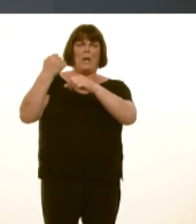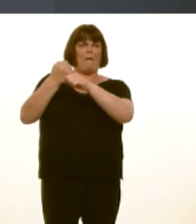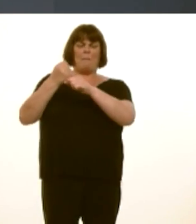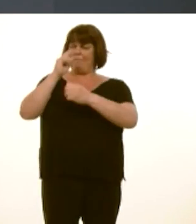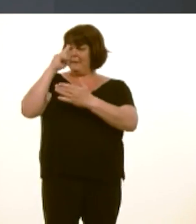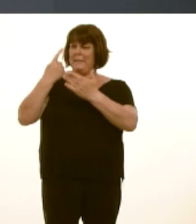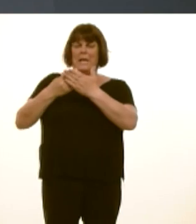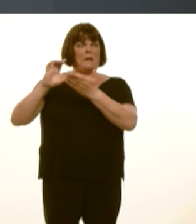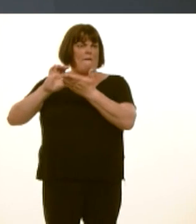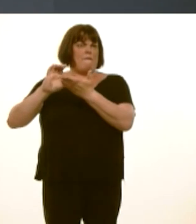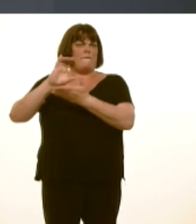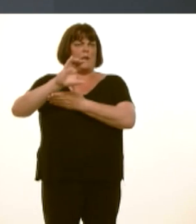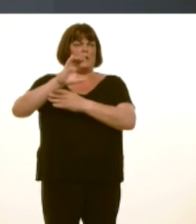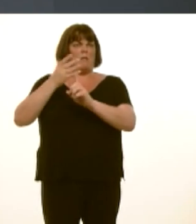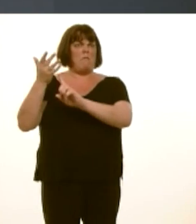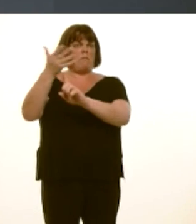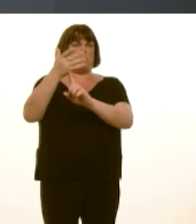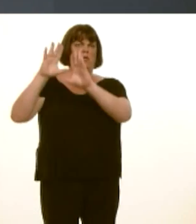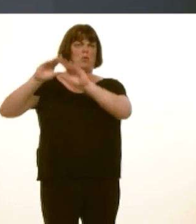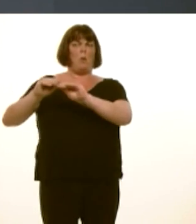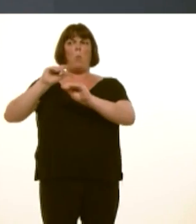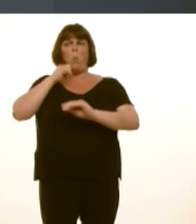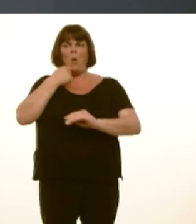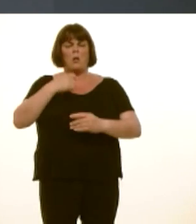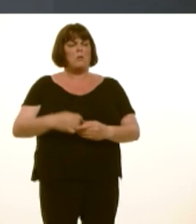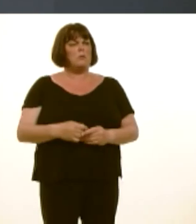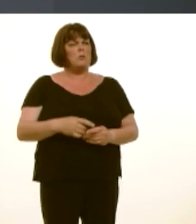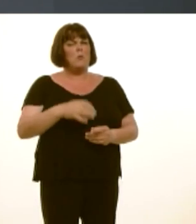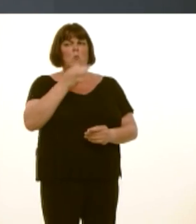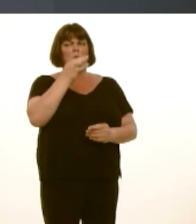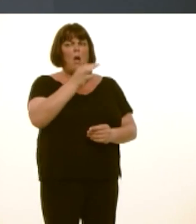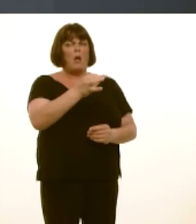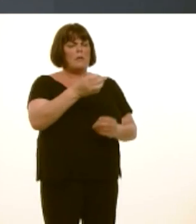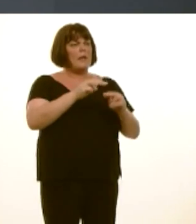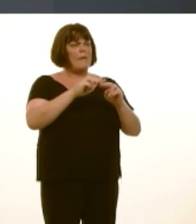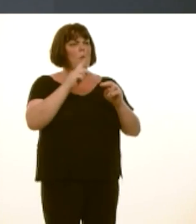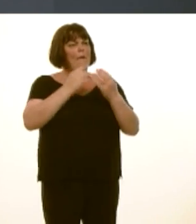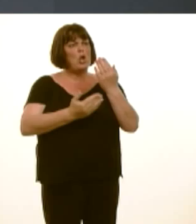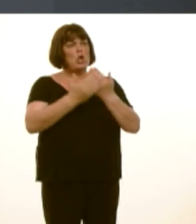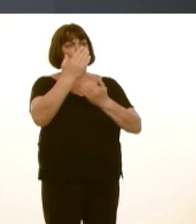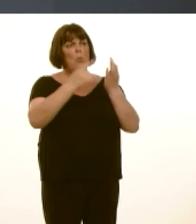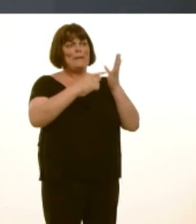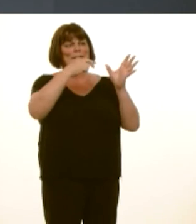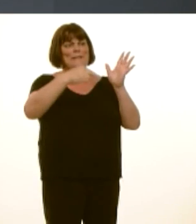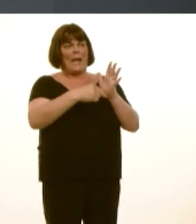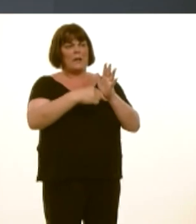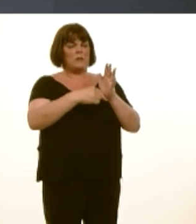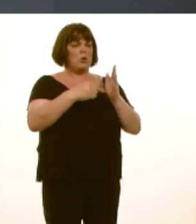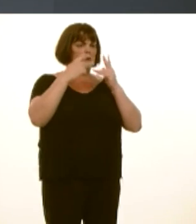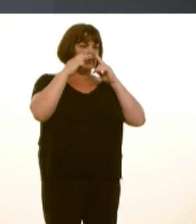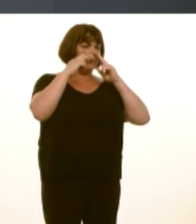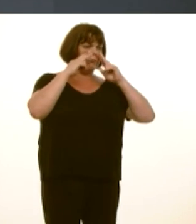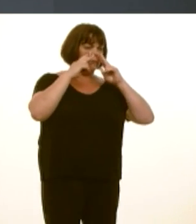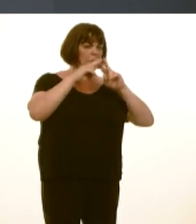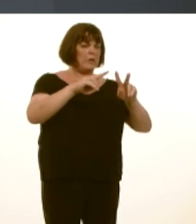end subsidy for onshore wind. Will you be bringing forward a new TAN that will focus on support for a